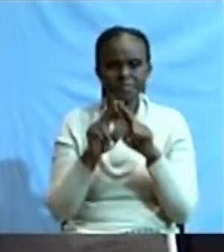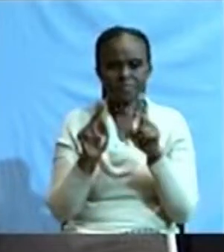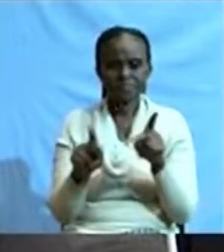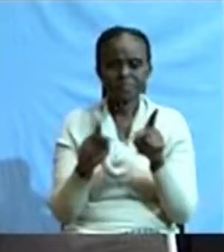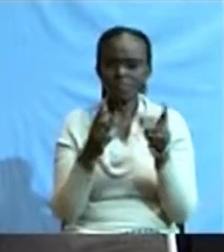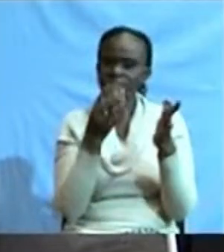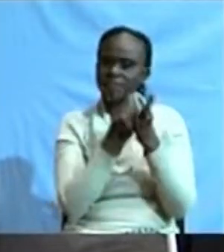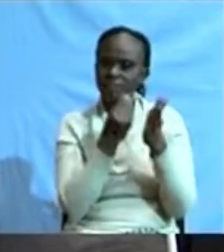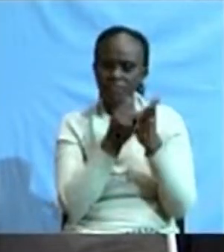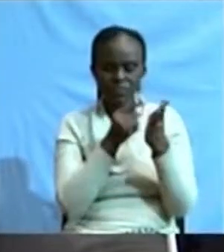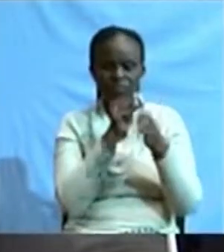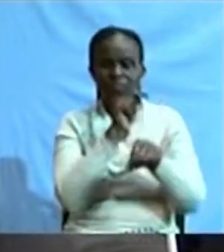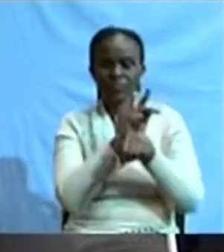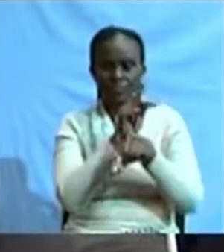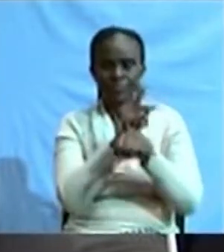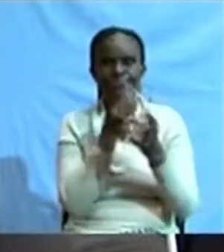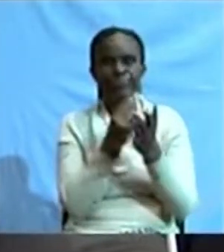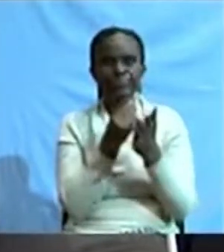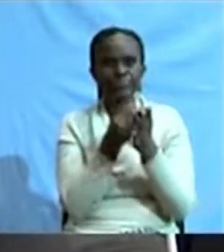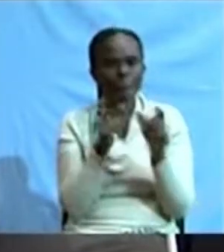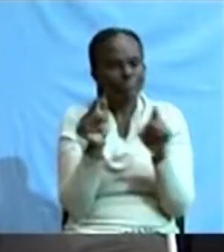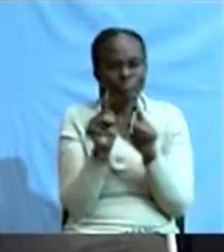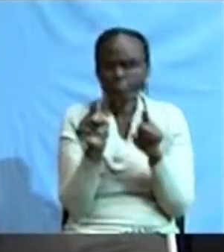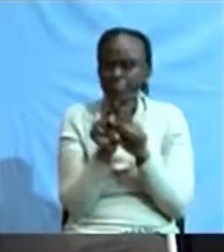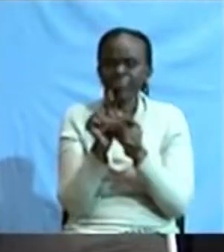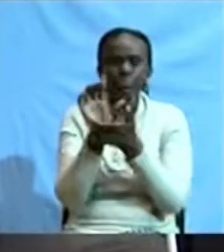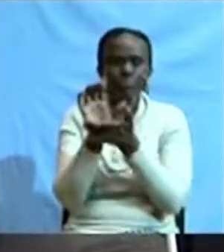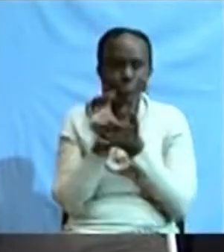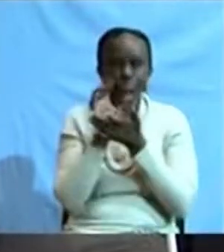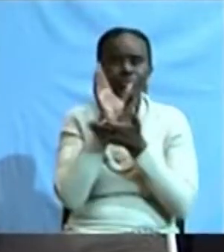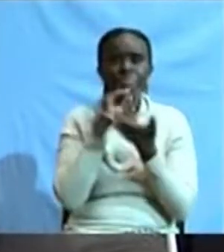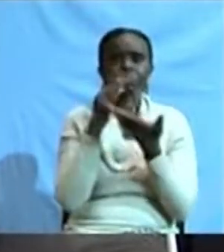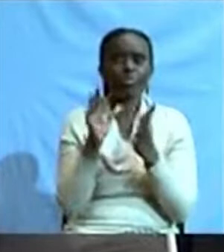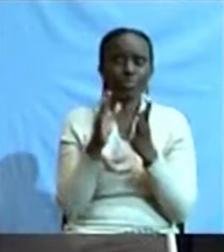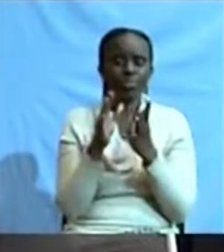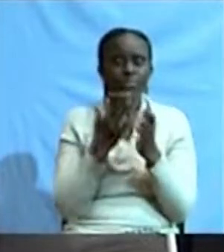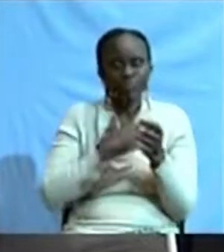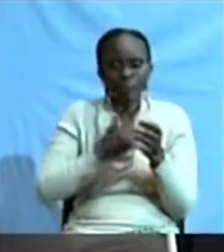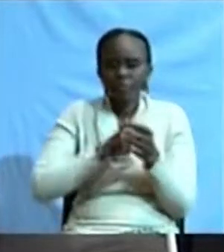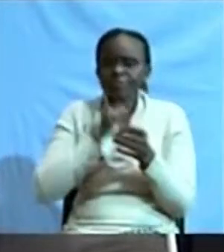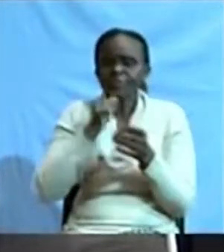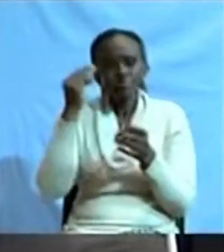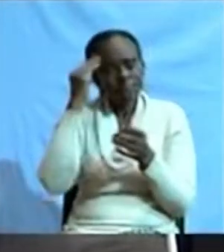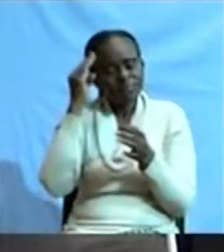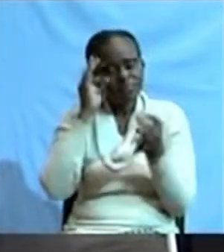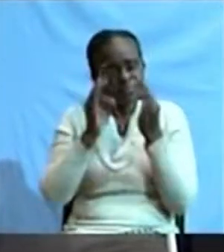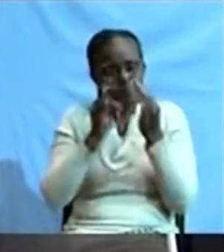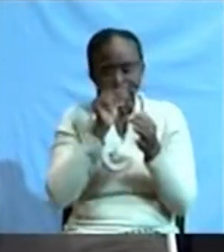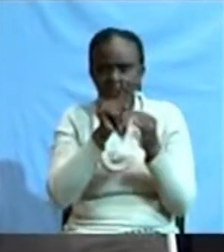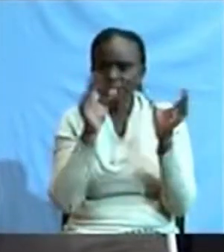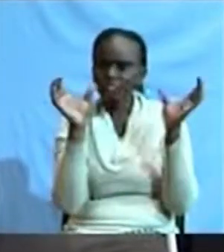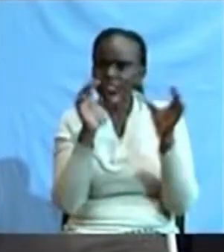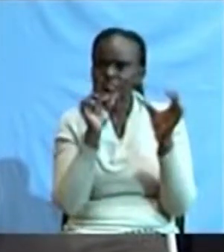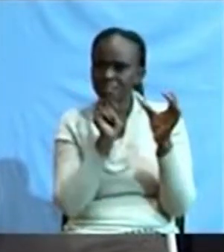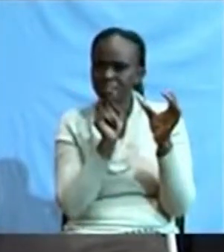projects money has been borrowed. I don't know if this